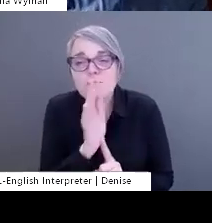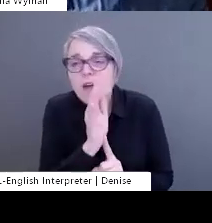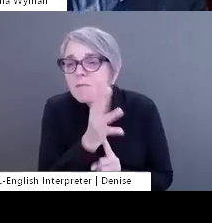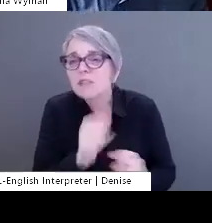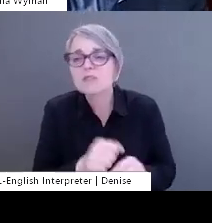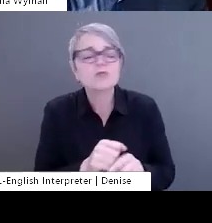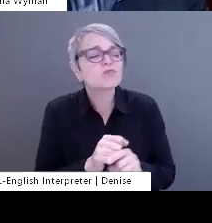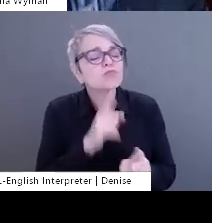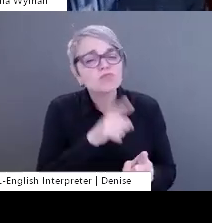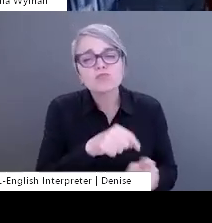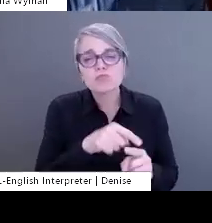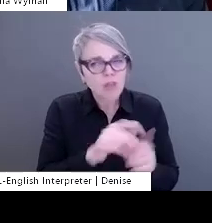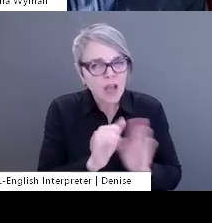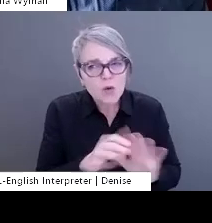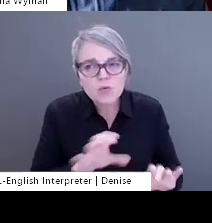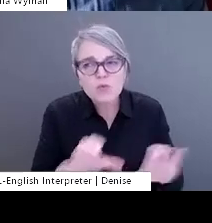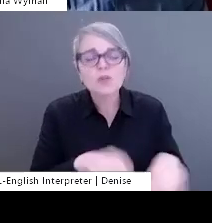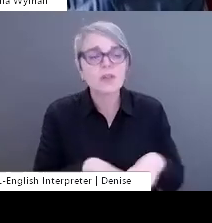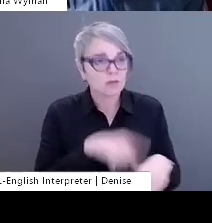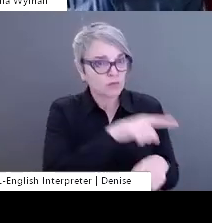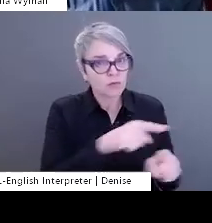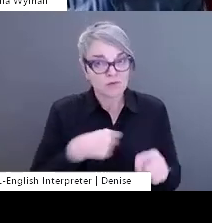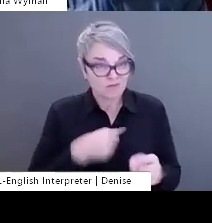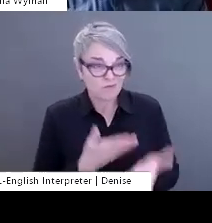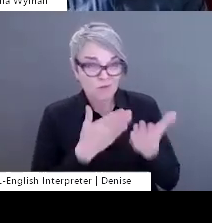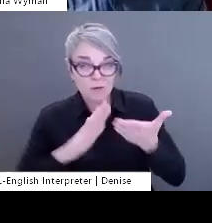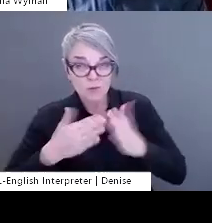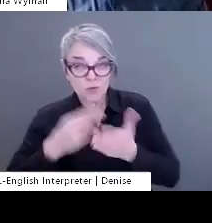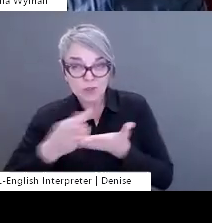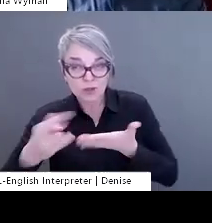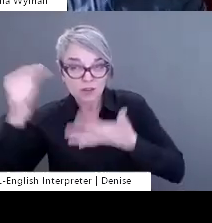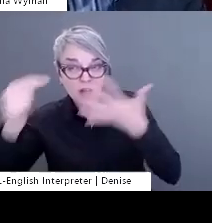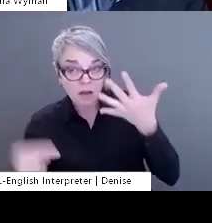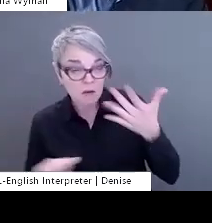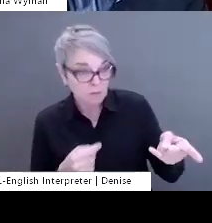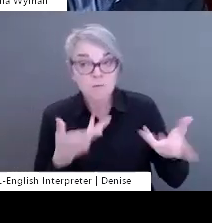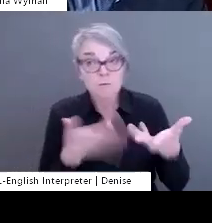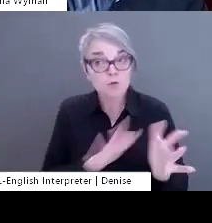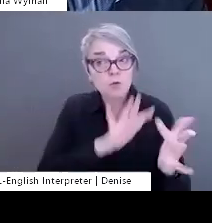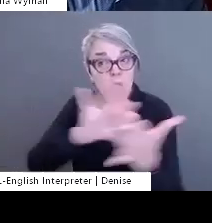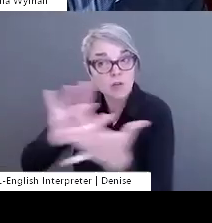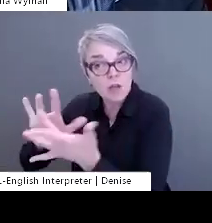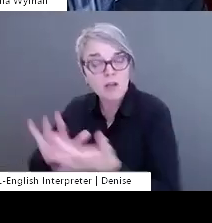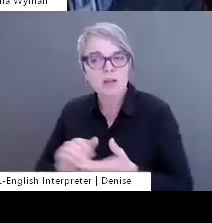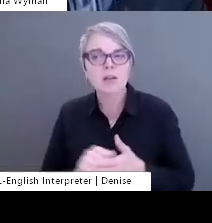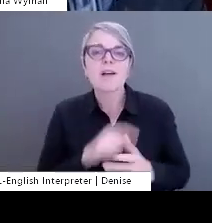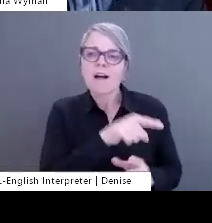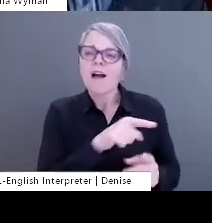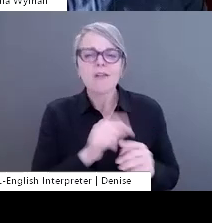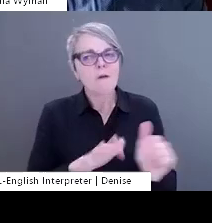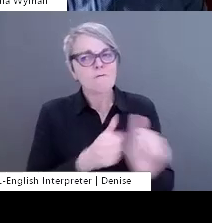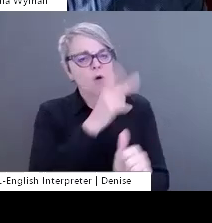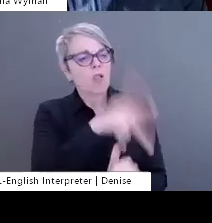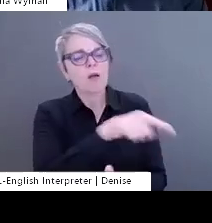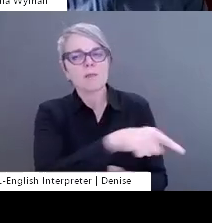connect with some of the community resources you've recommended, can have a huge impact on the